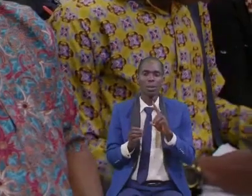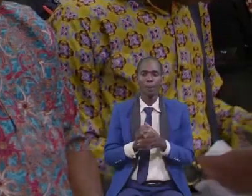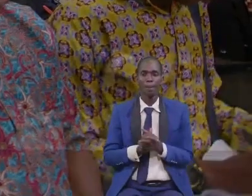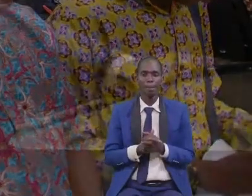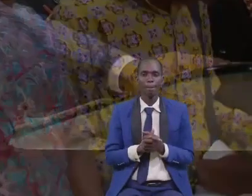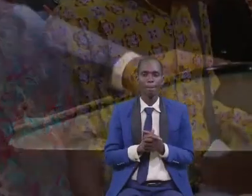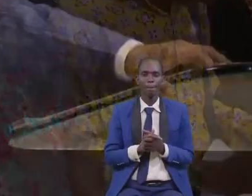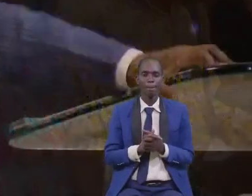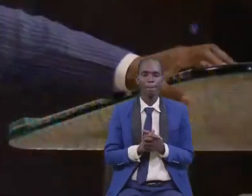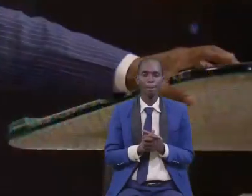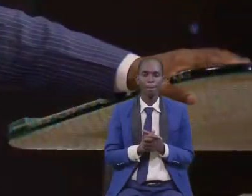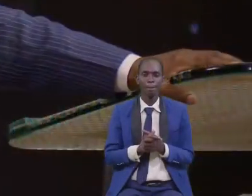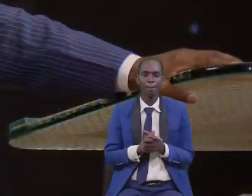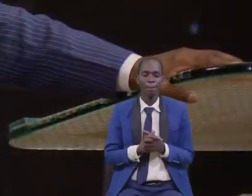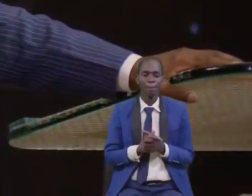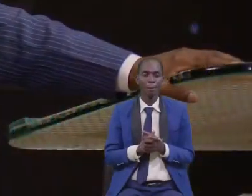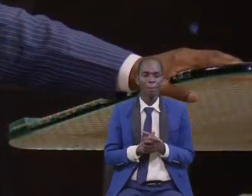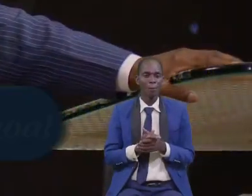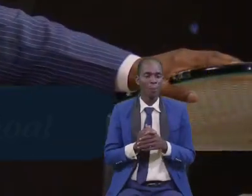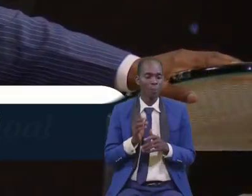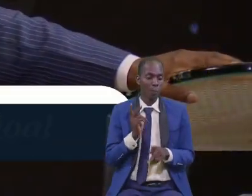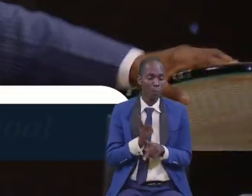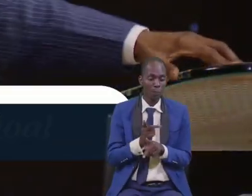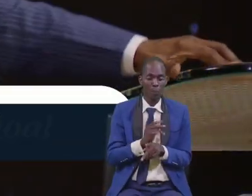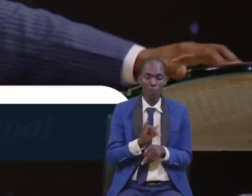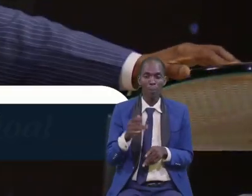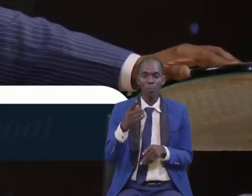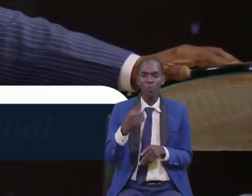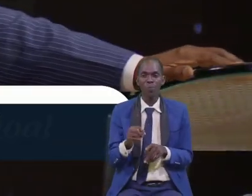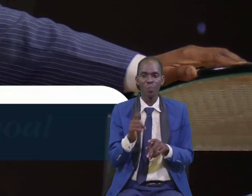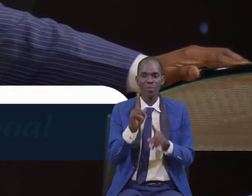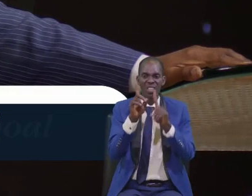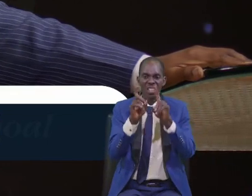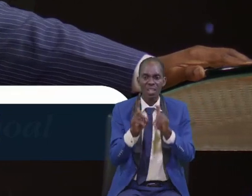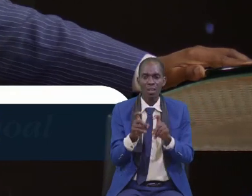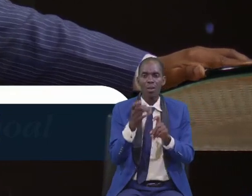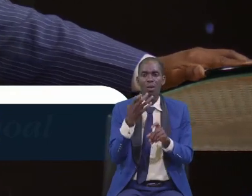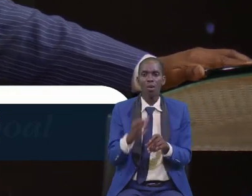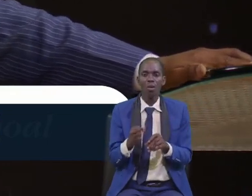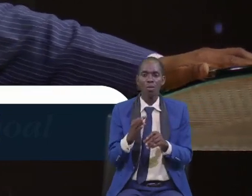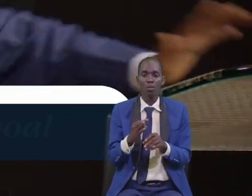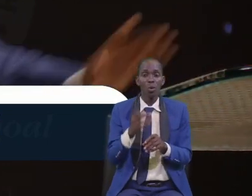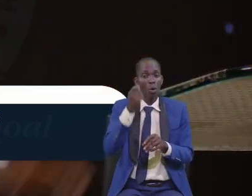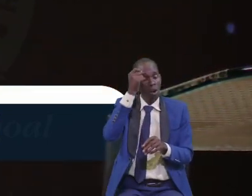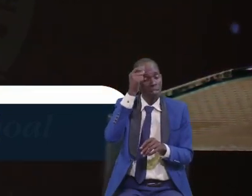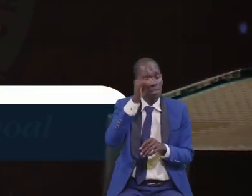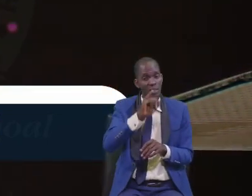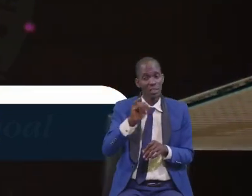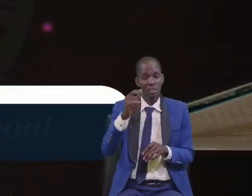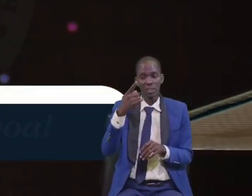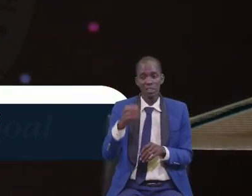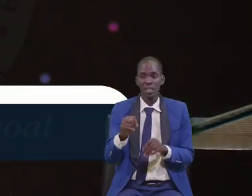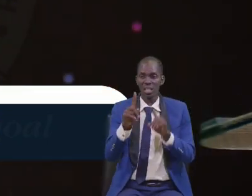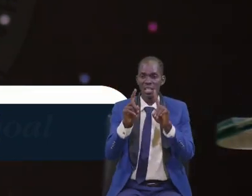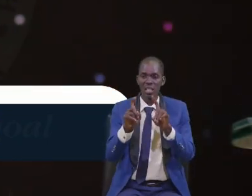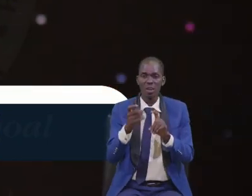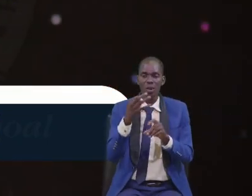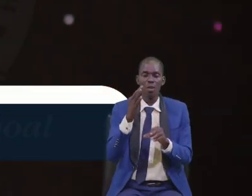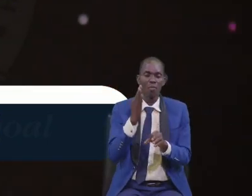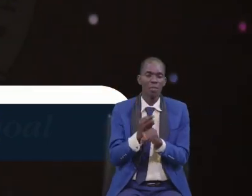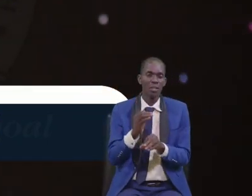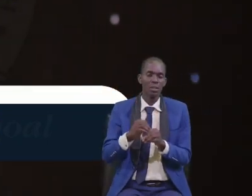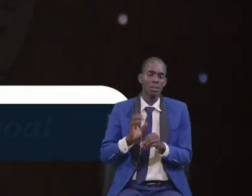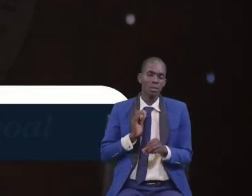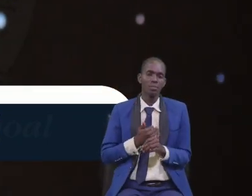Number one, perceiving the test of faith in our trials. When trials come, that